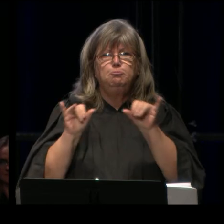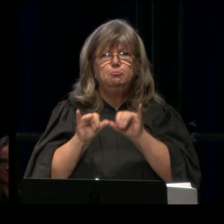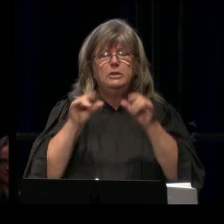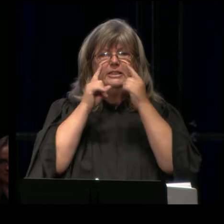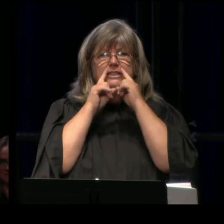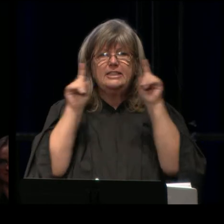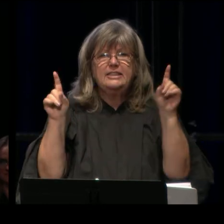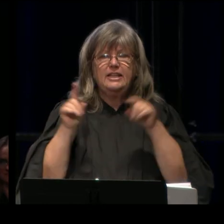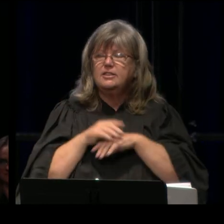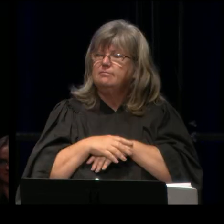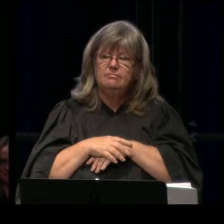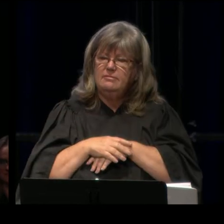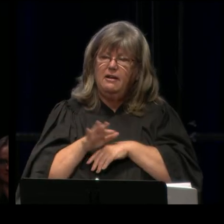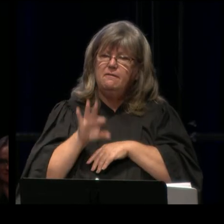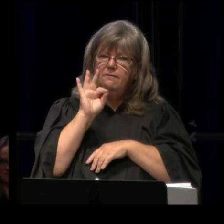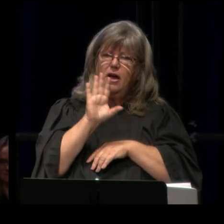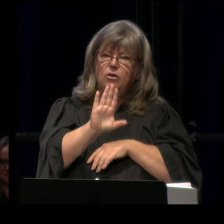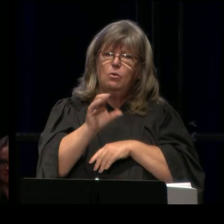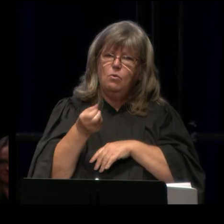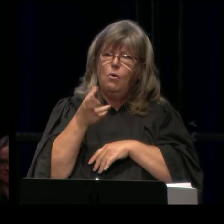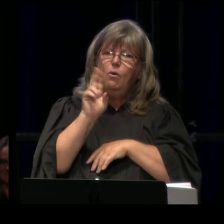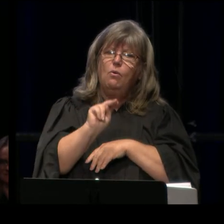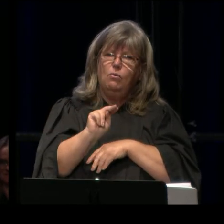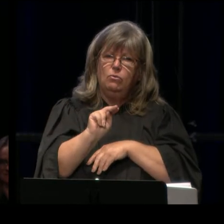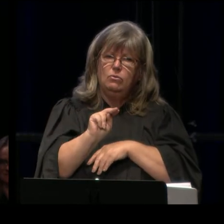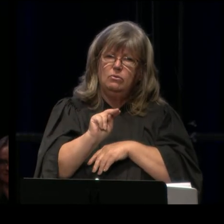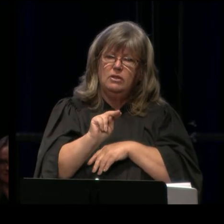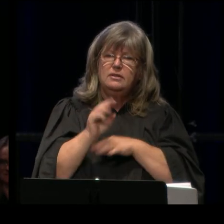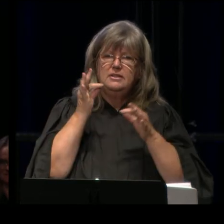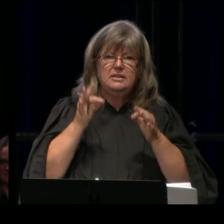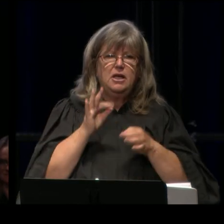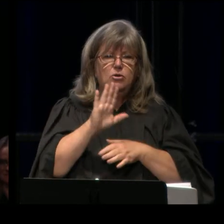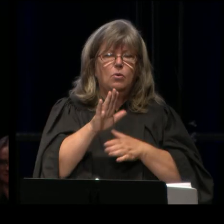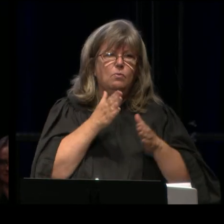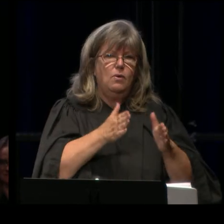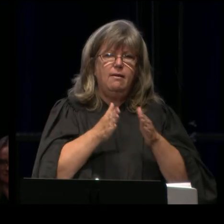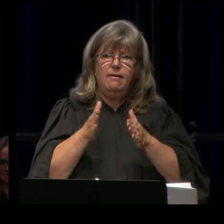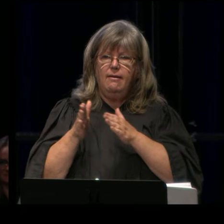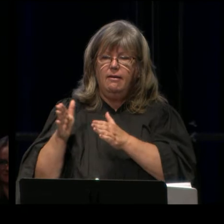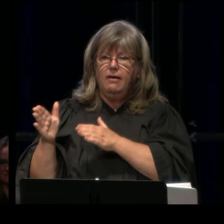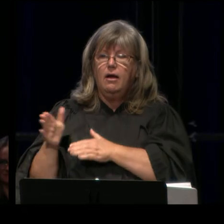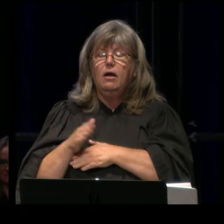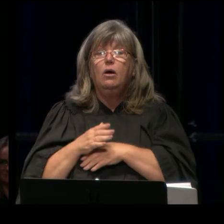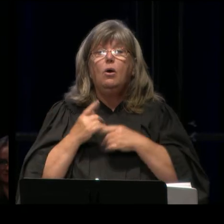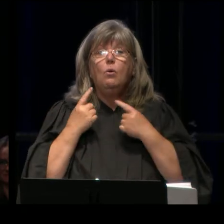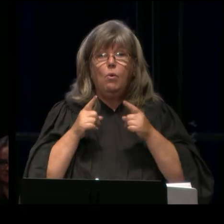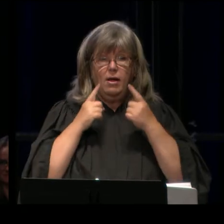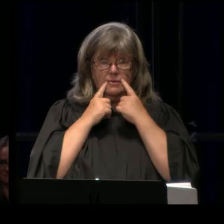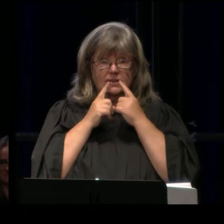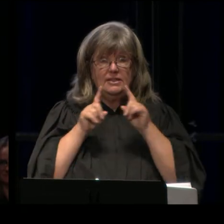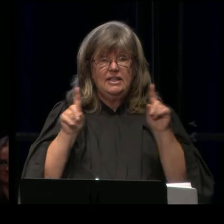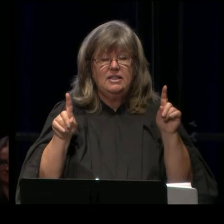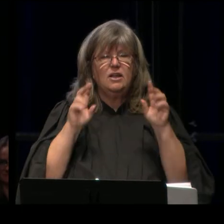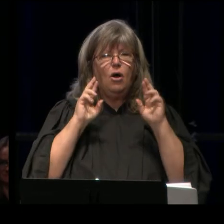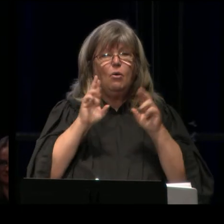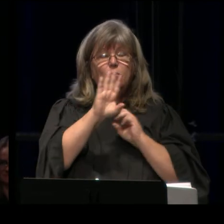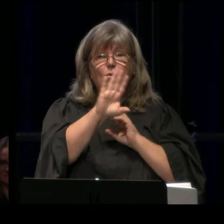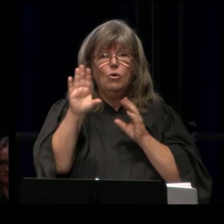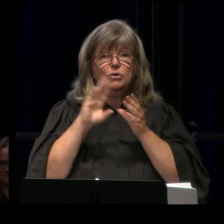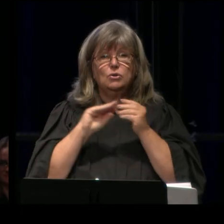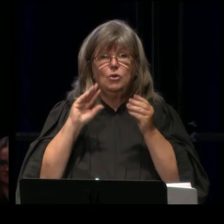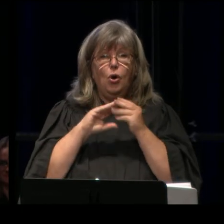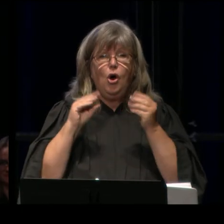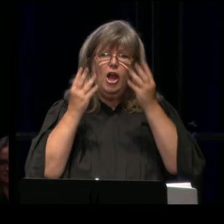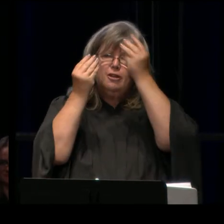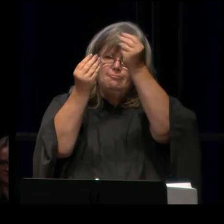will define it on your own terms. And when you do, I hope that you will remember to share your stories with